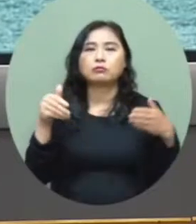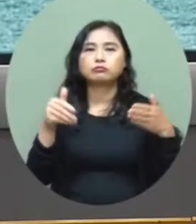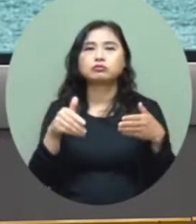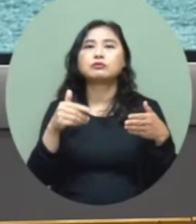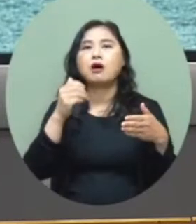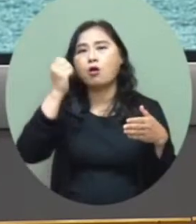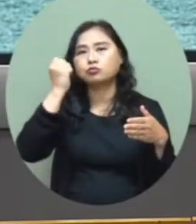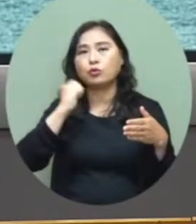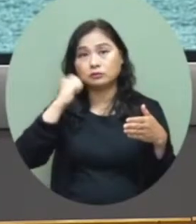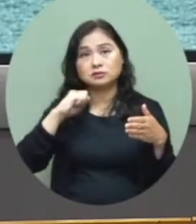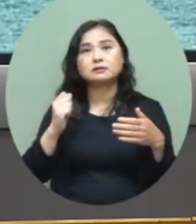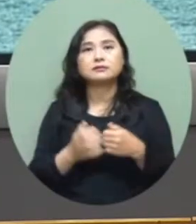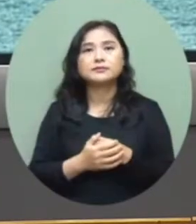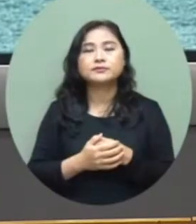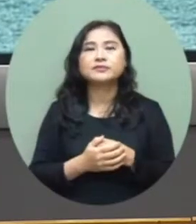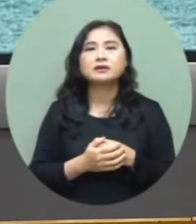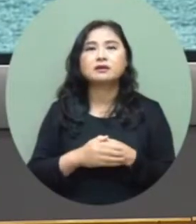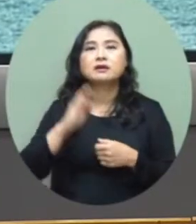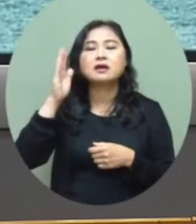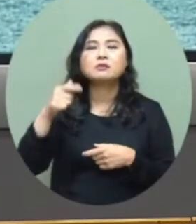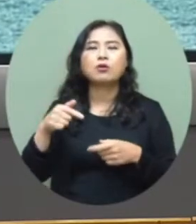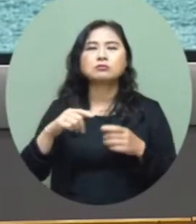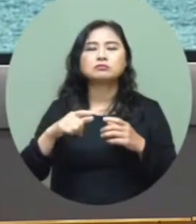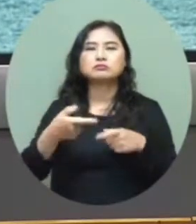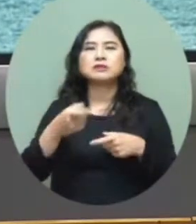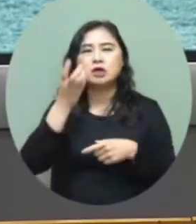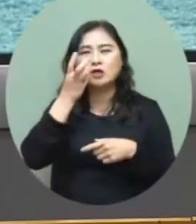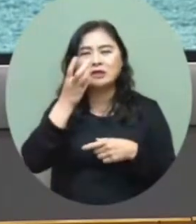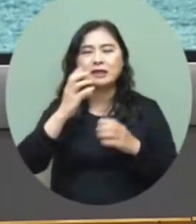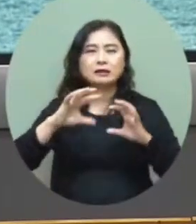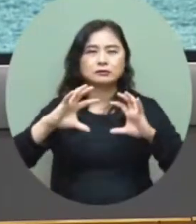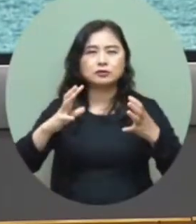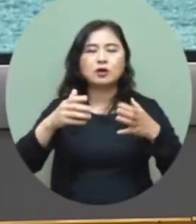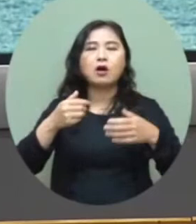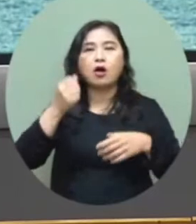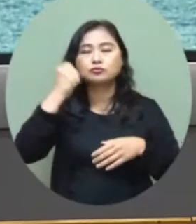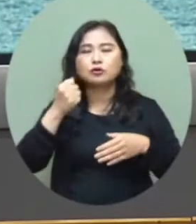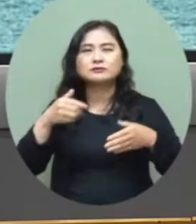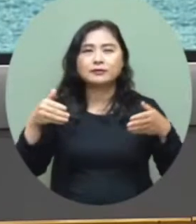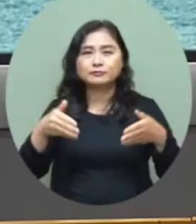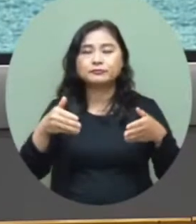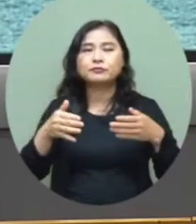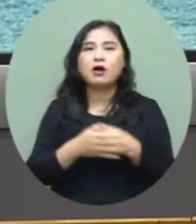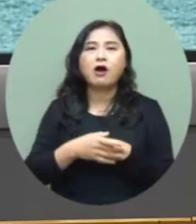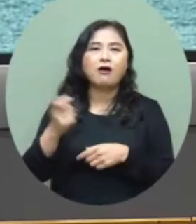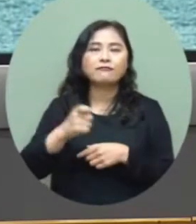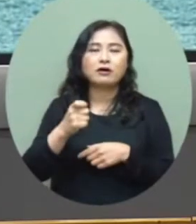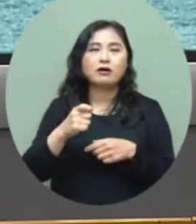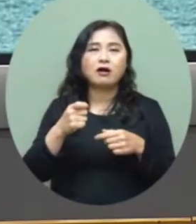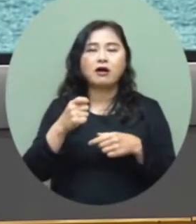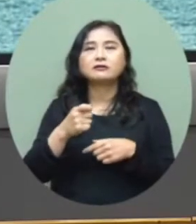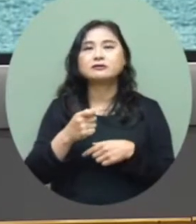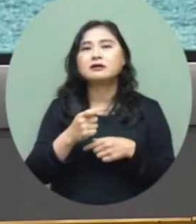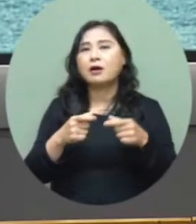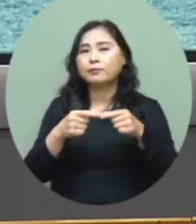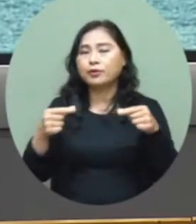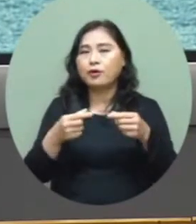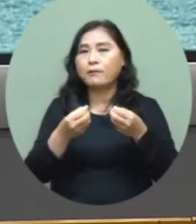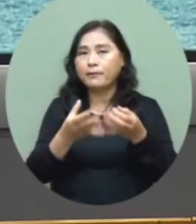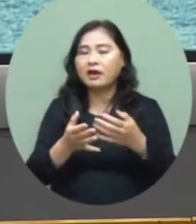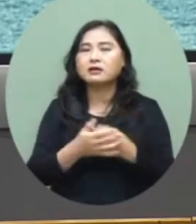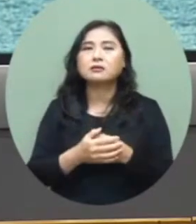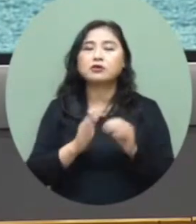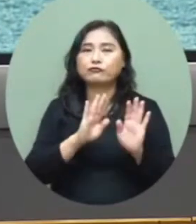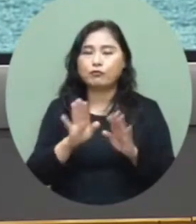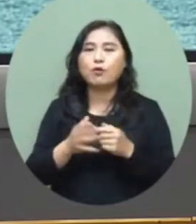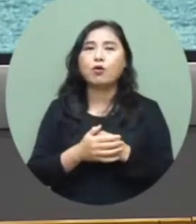this age group. So we implement this exercise from next week to the end of